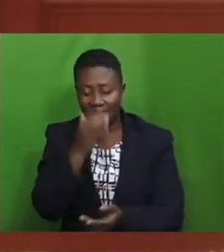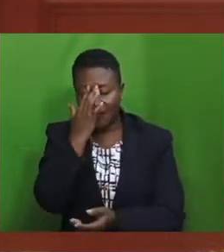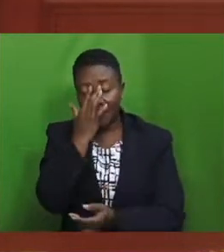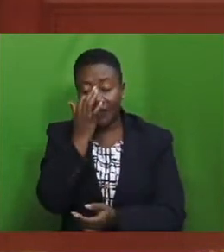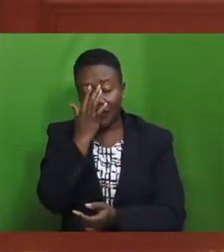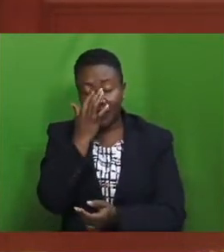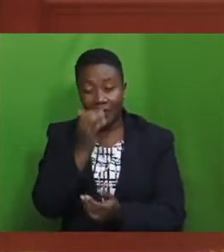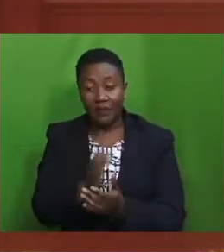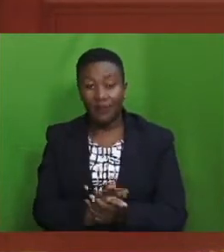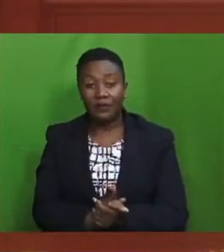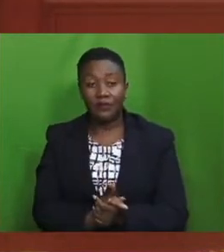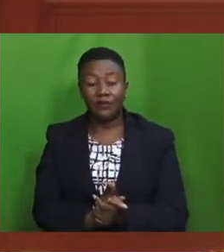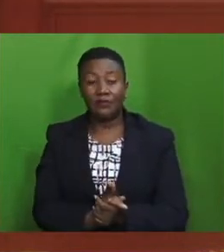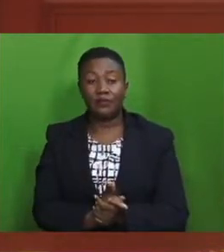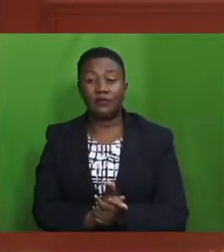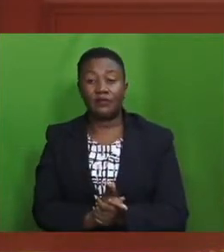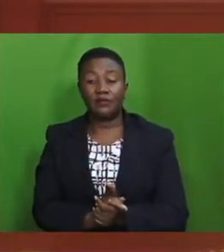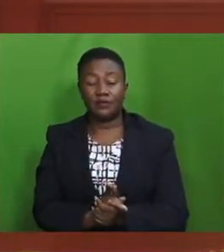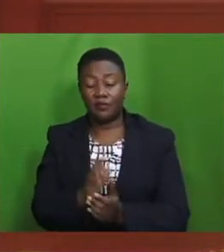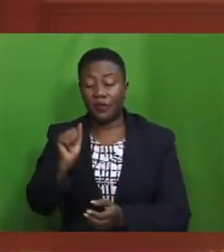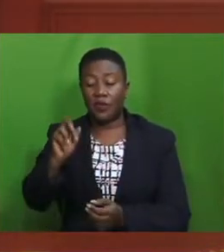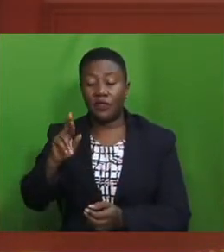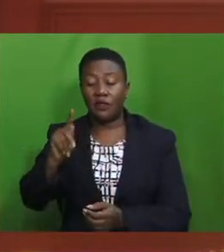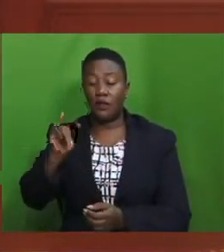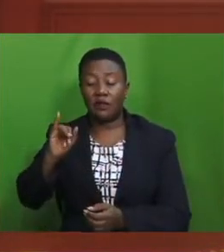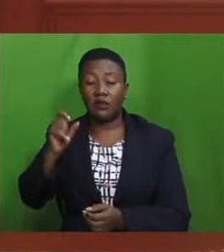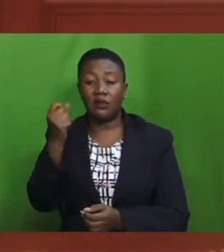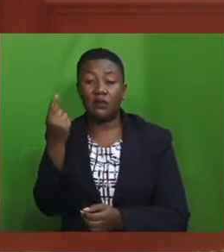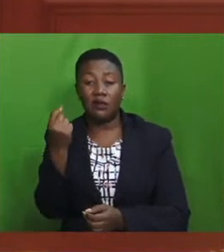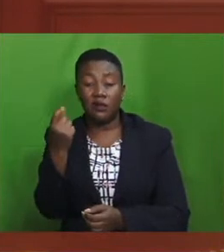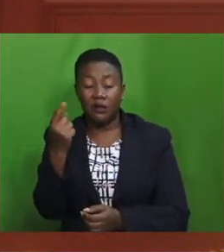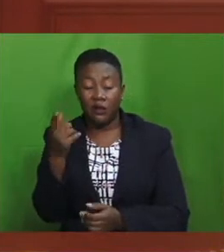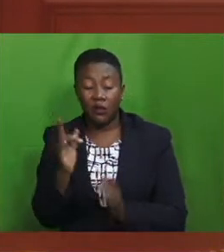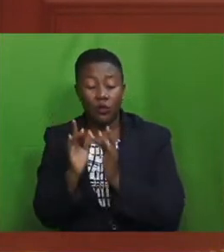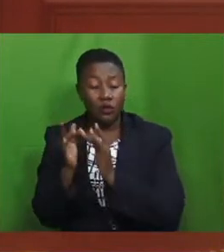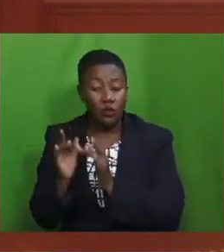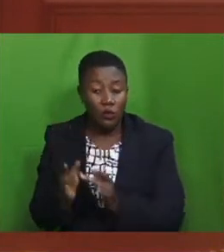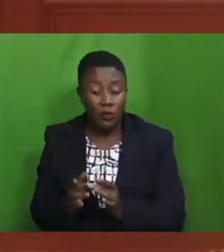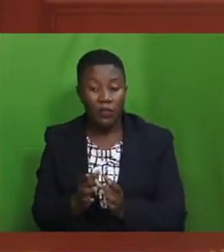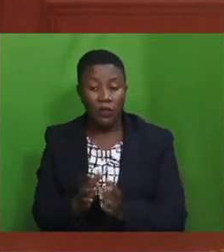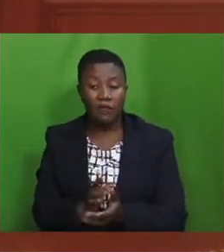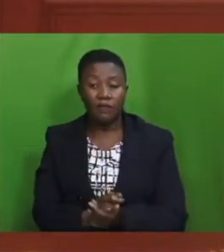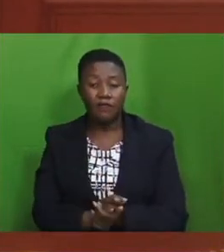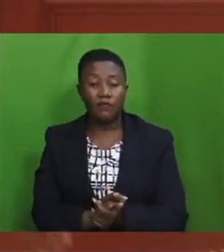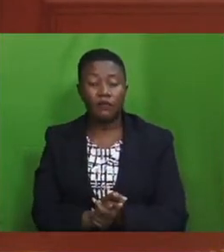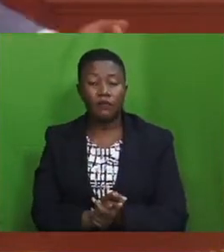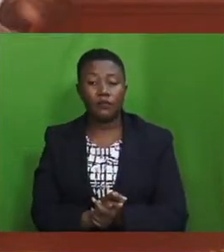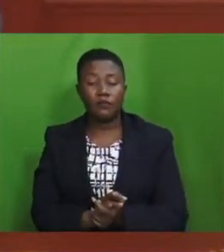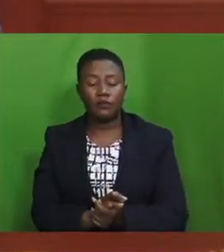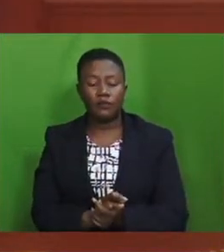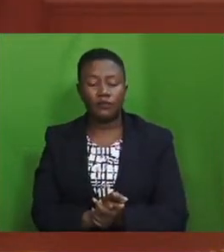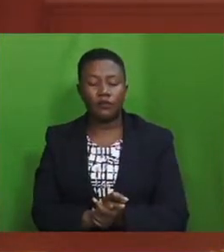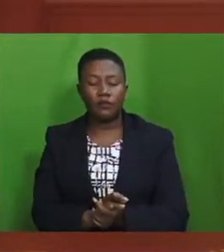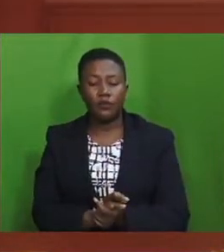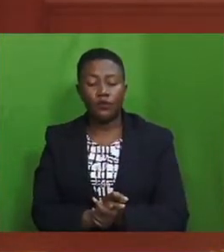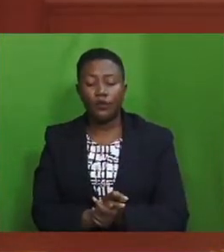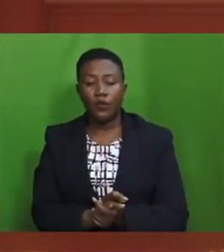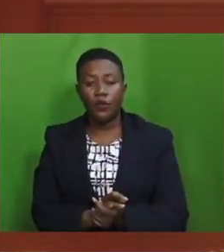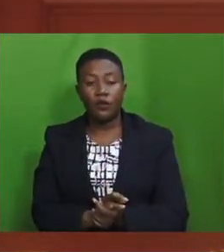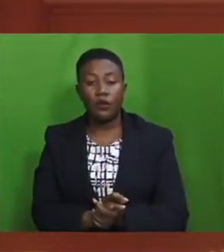And Mr. Speaker, Article 11 consultations, as I said, with respect, Mr. Speaker, let me refer you to